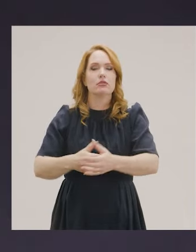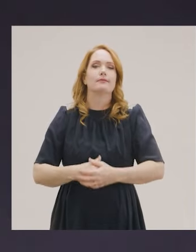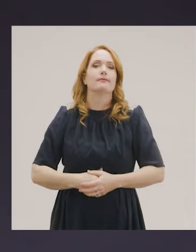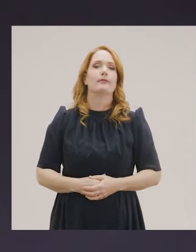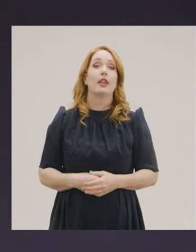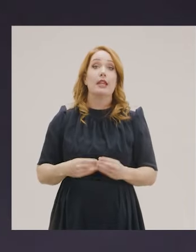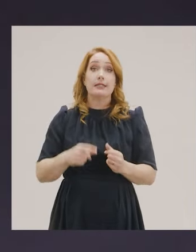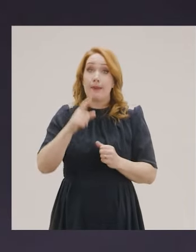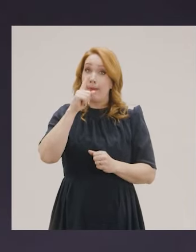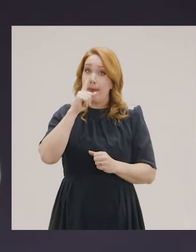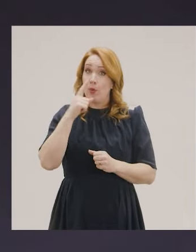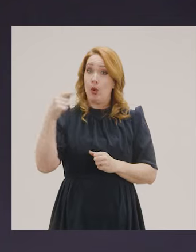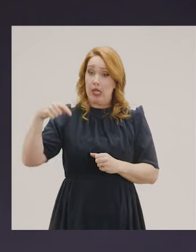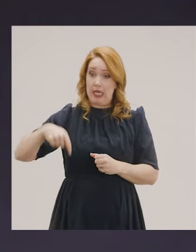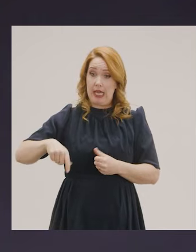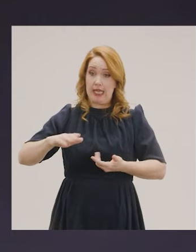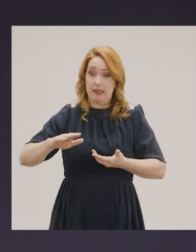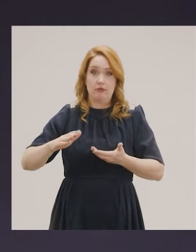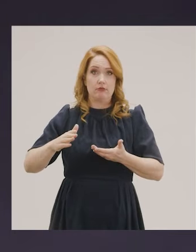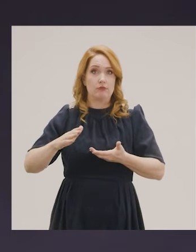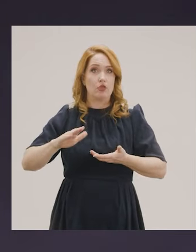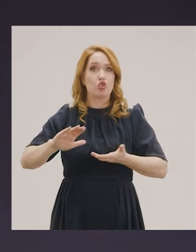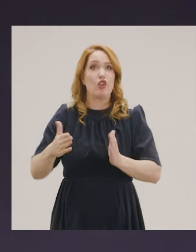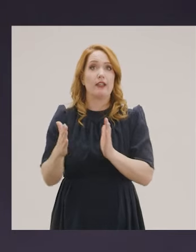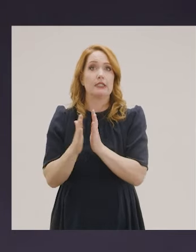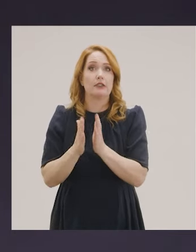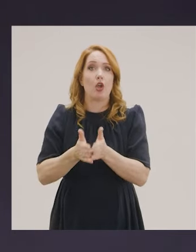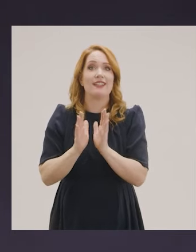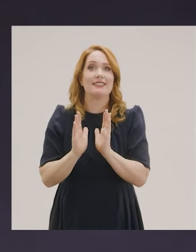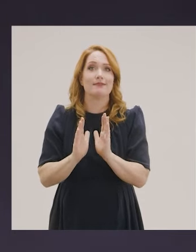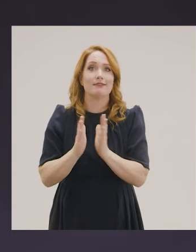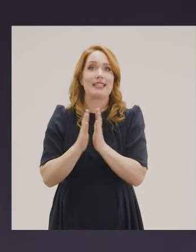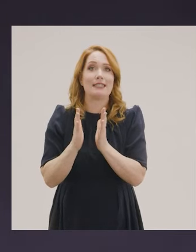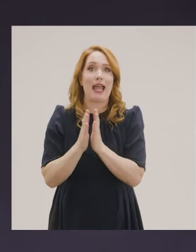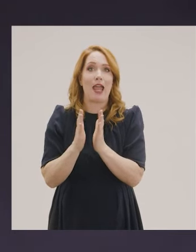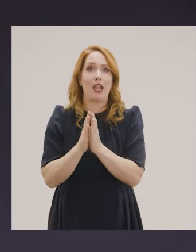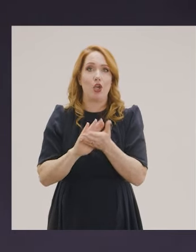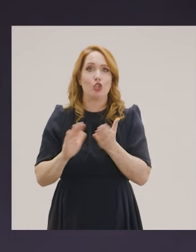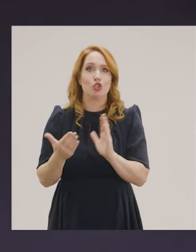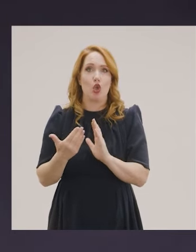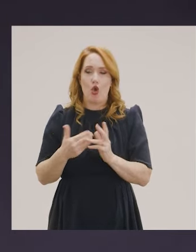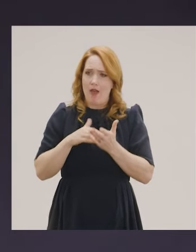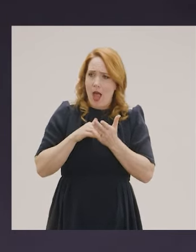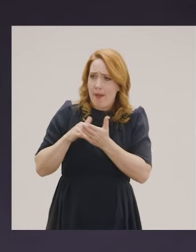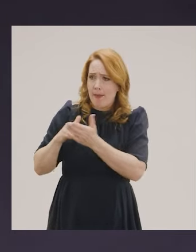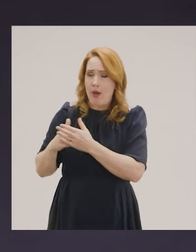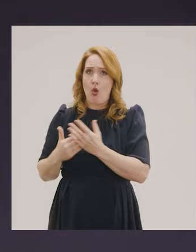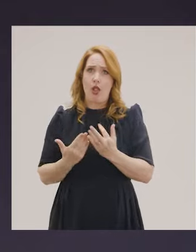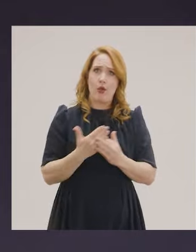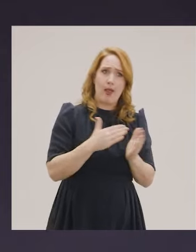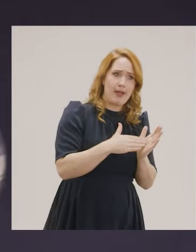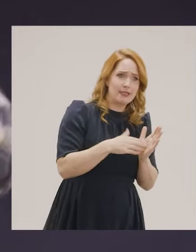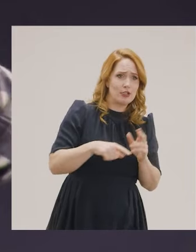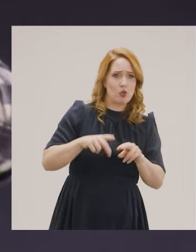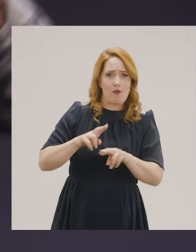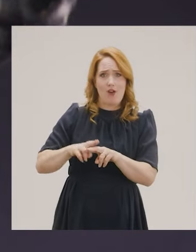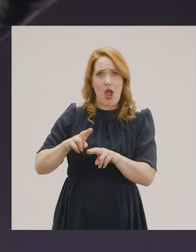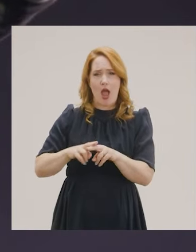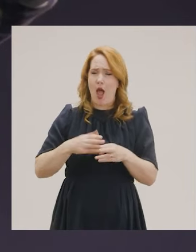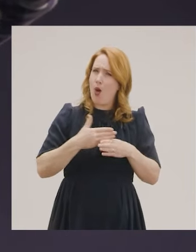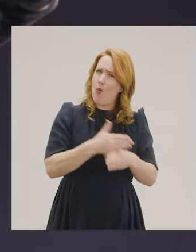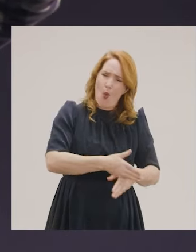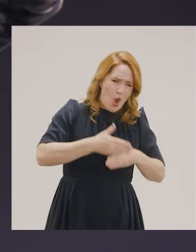us on a Sunday that have got really busy jobs. You know, you've got plenty of other things in your life. You could be out just